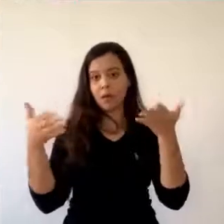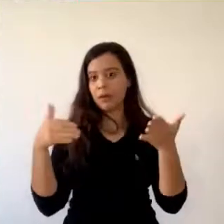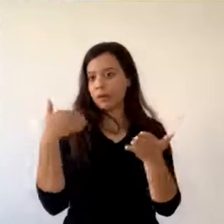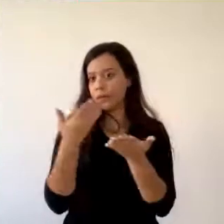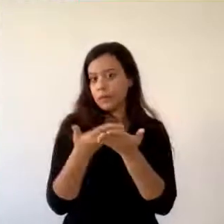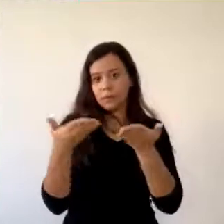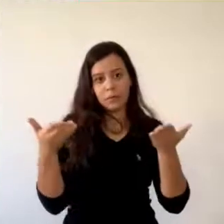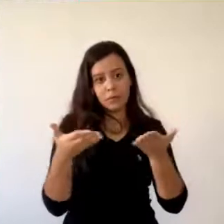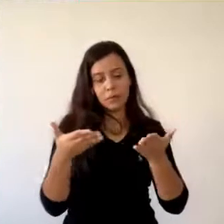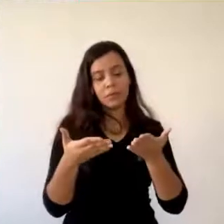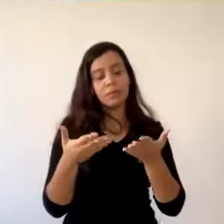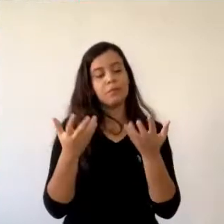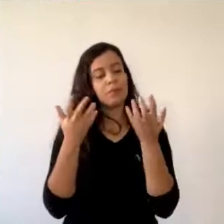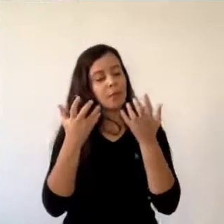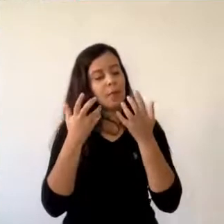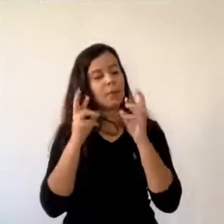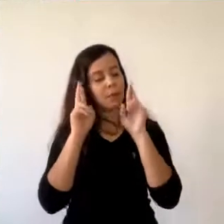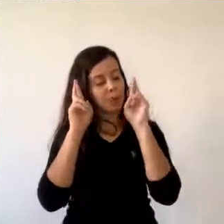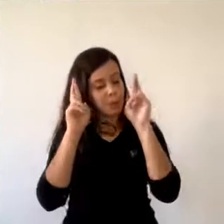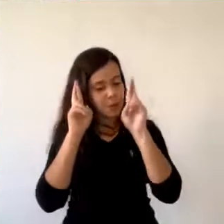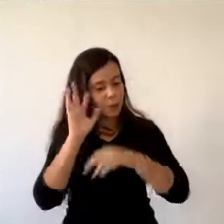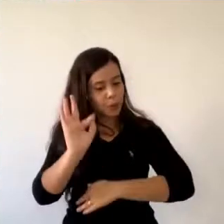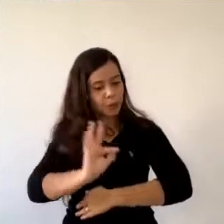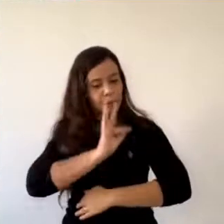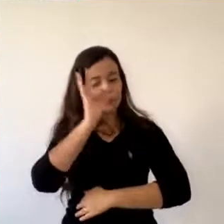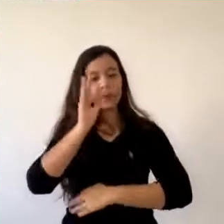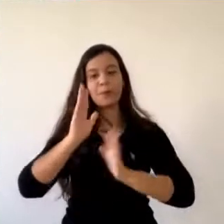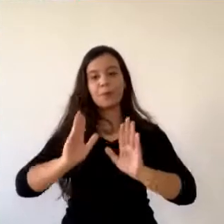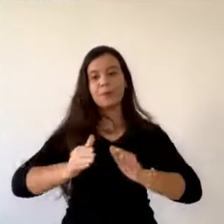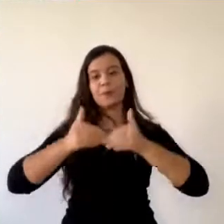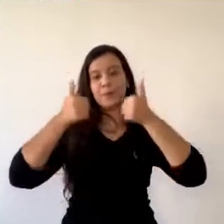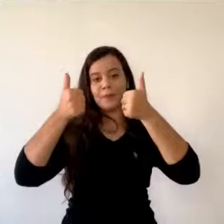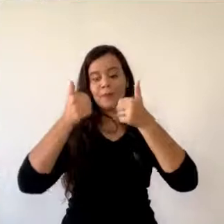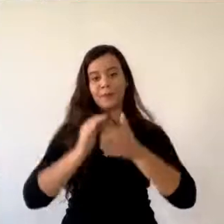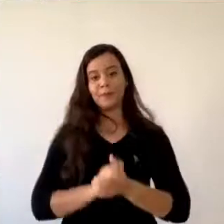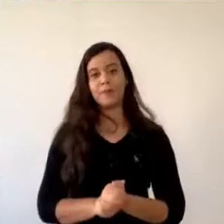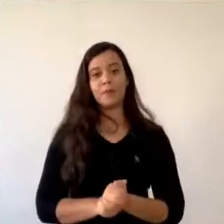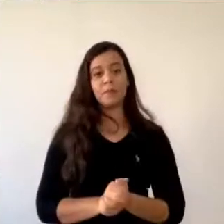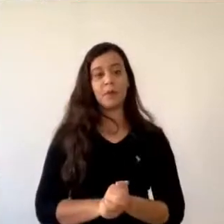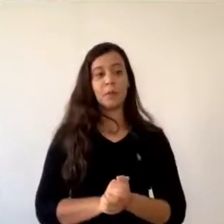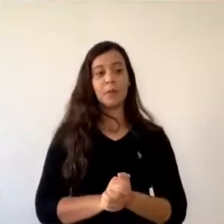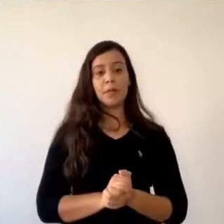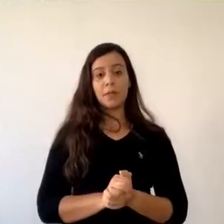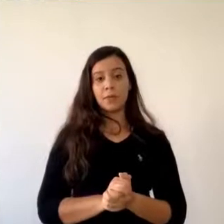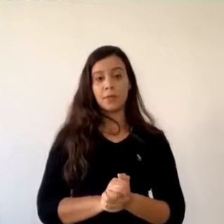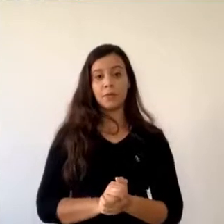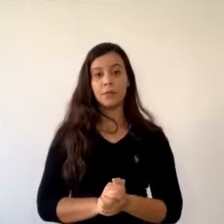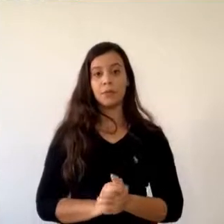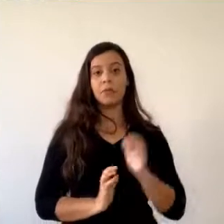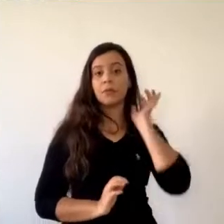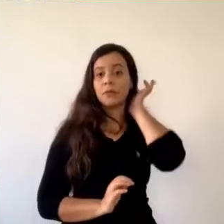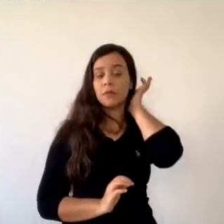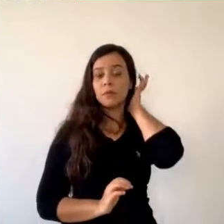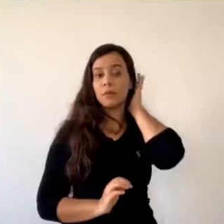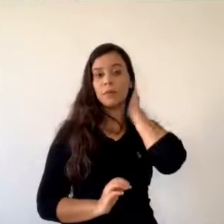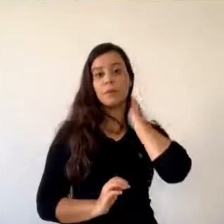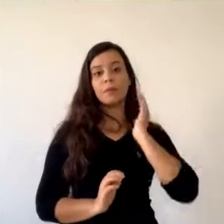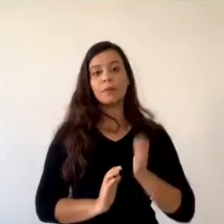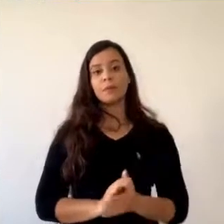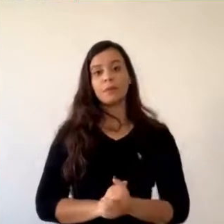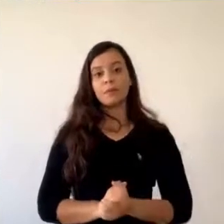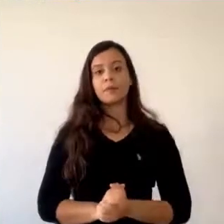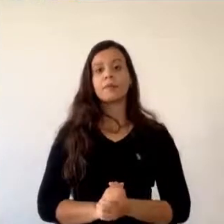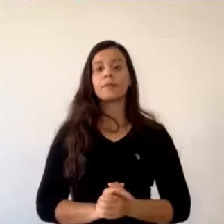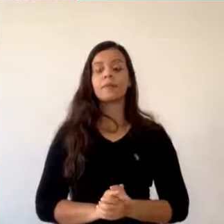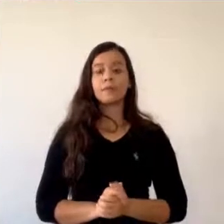And we hope that the situation improves, and we are still dealing with the